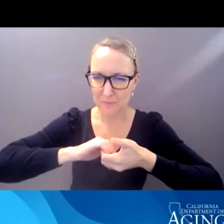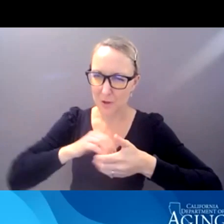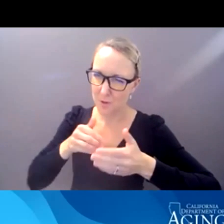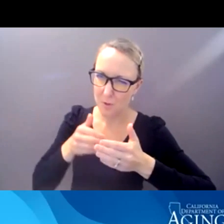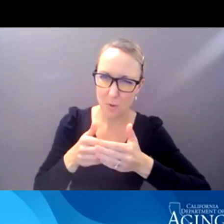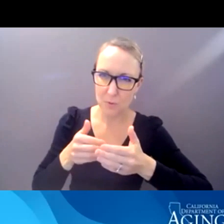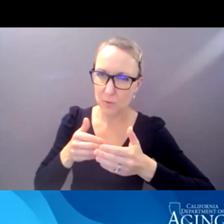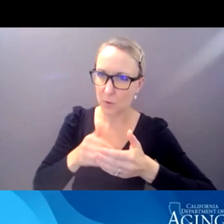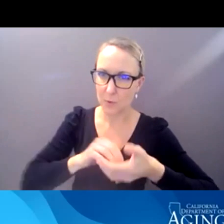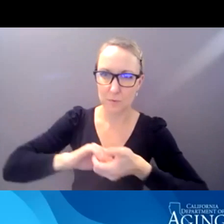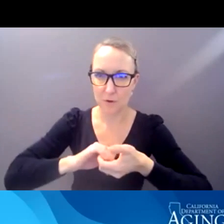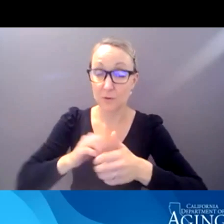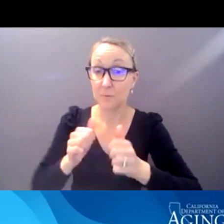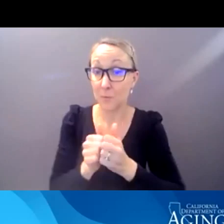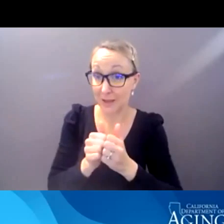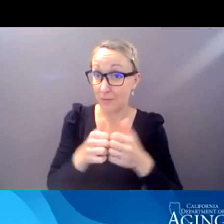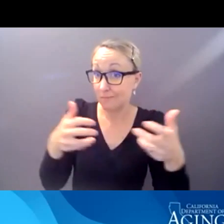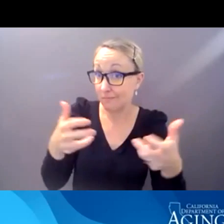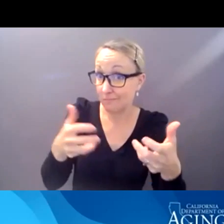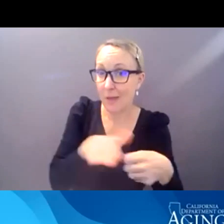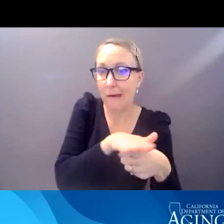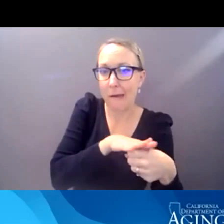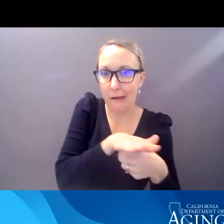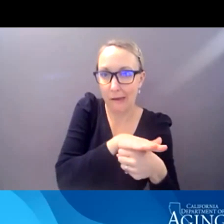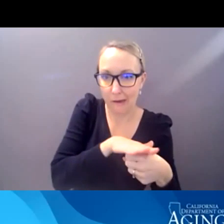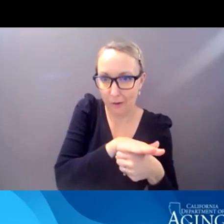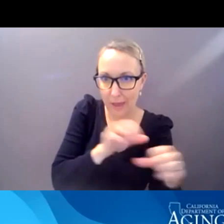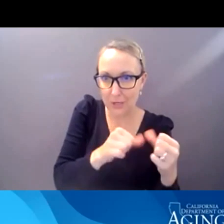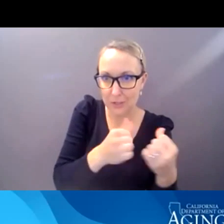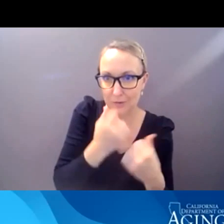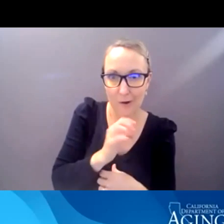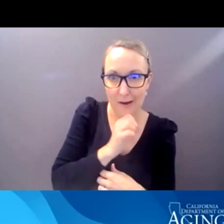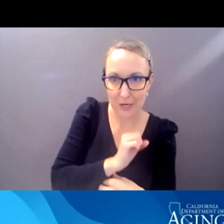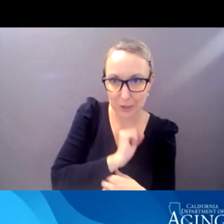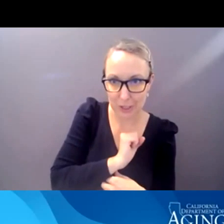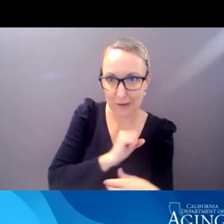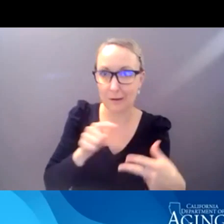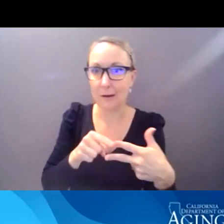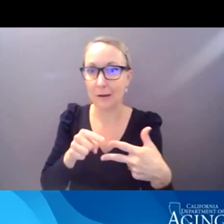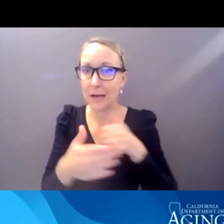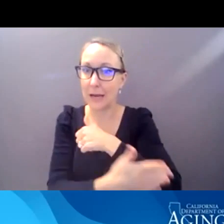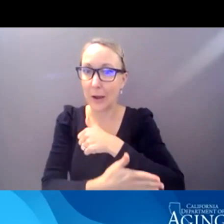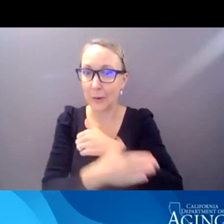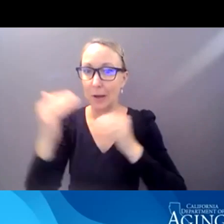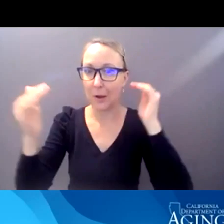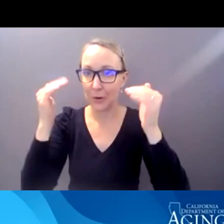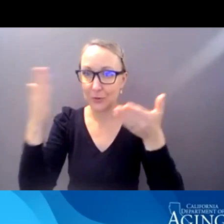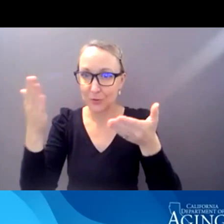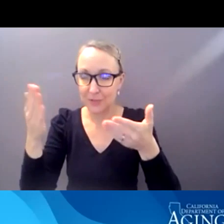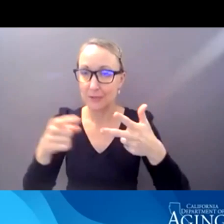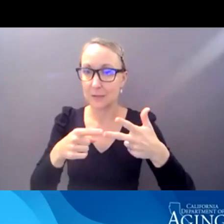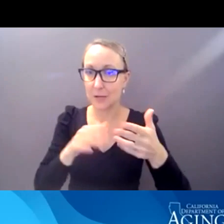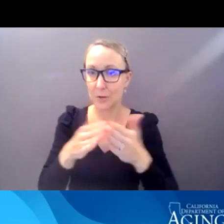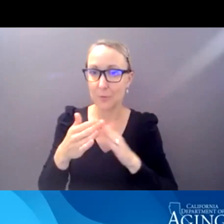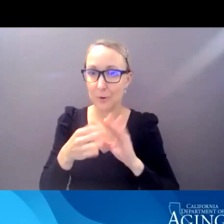partnership between the Area Agency on Aging, county adult services, and community-based